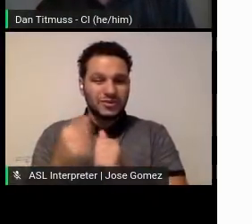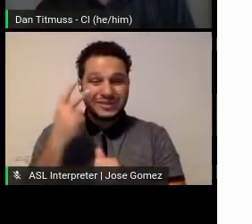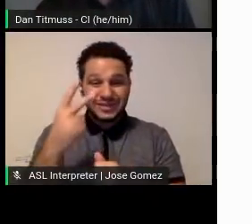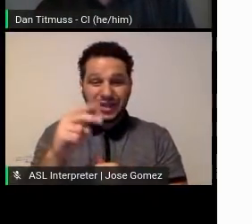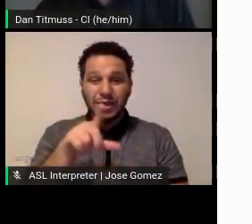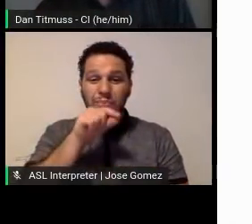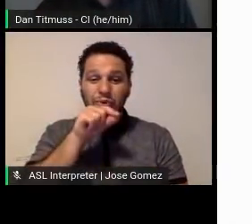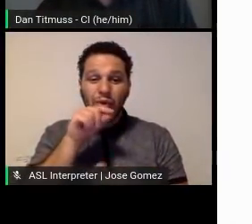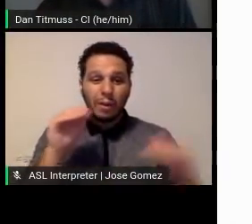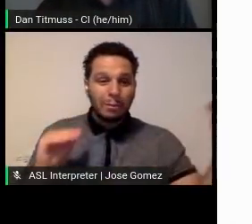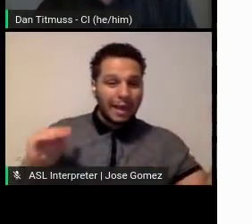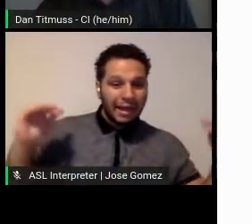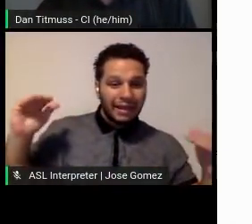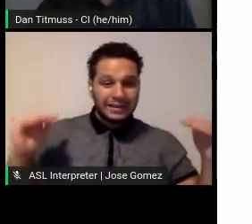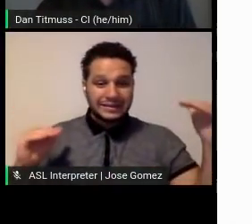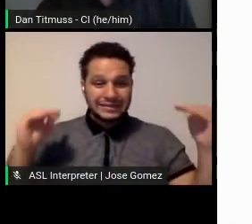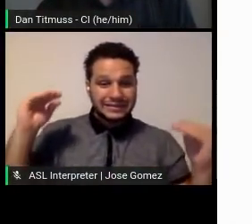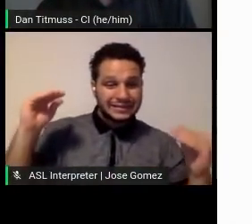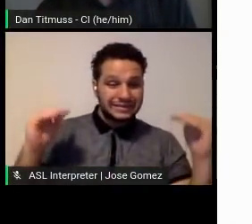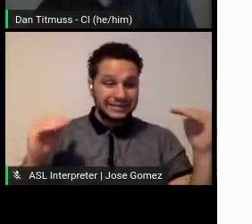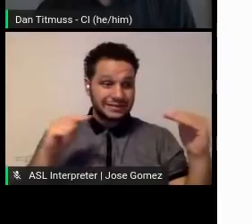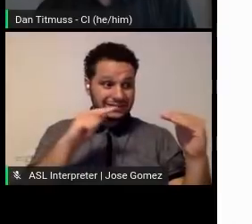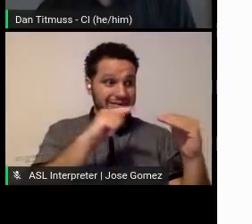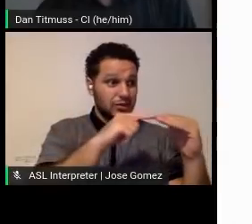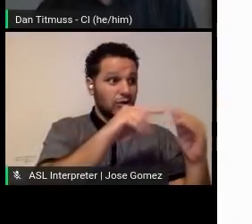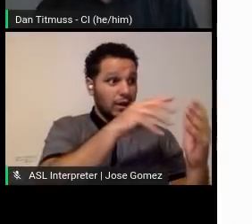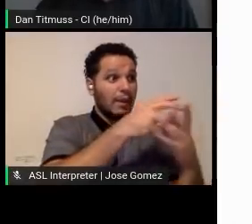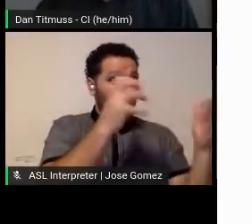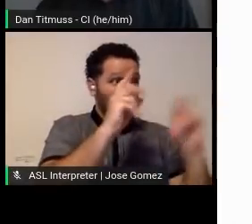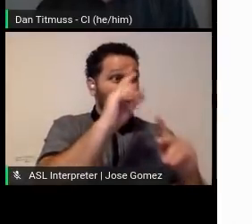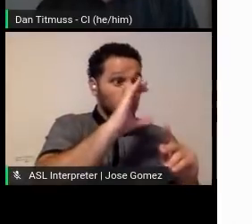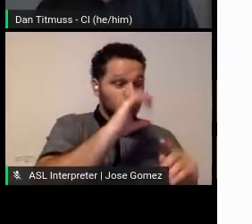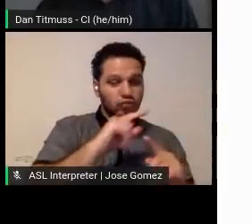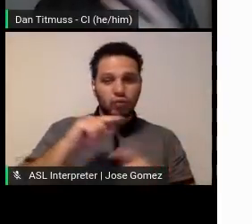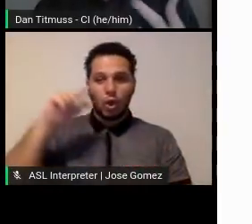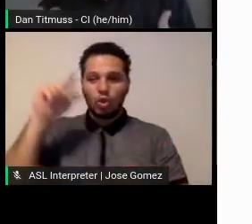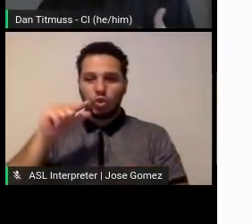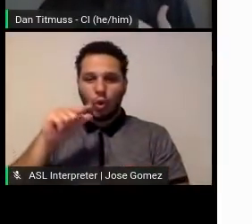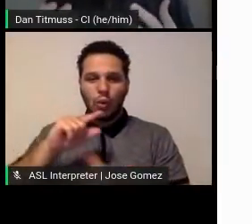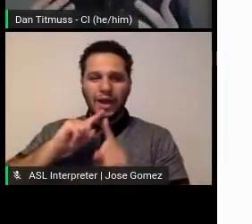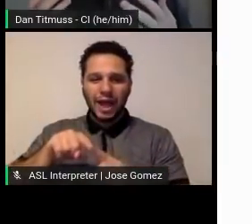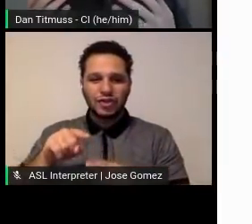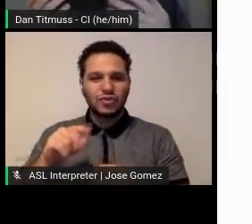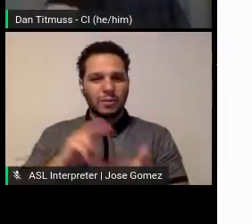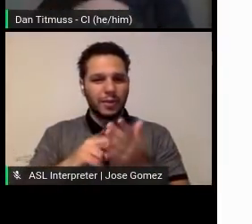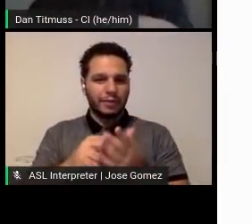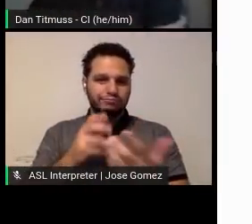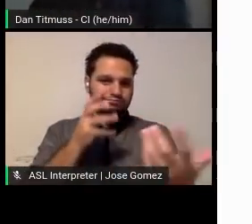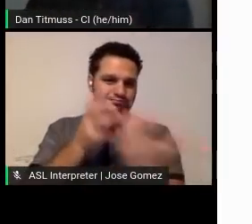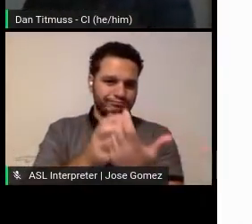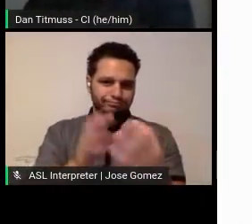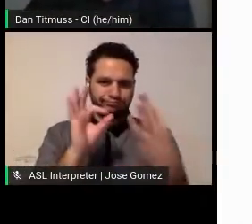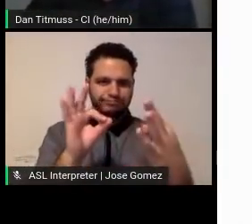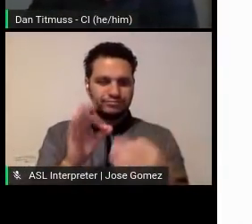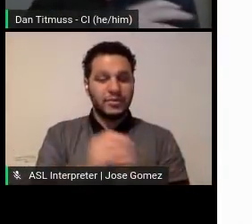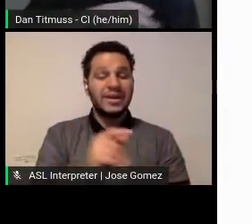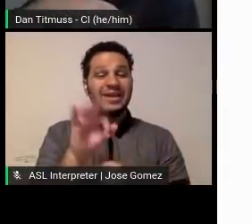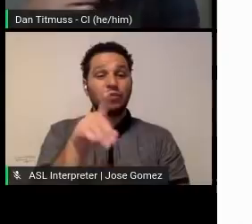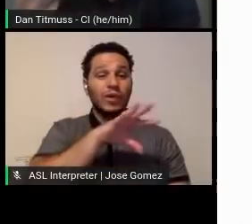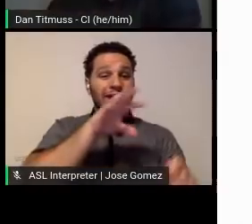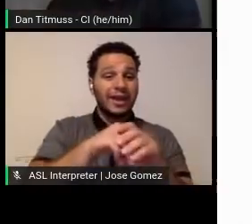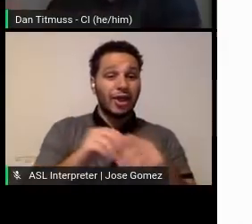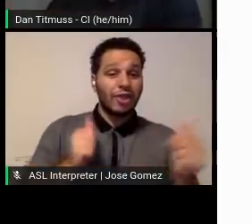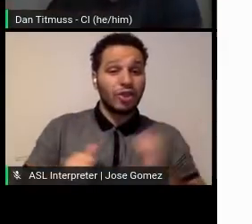balancing between two things, because that kind of represents the term balance. For example, if you're a theater, you might think the